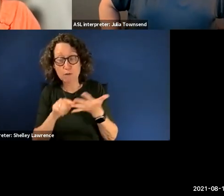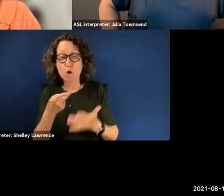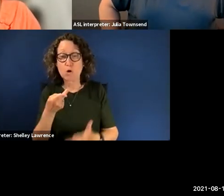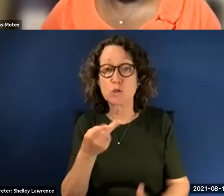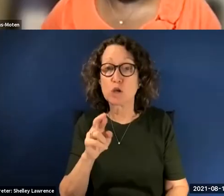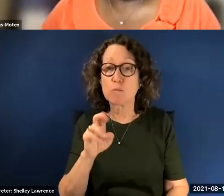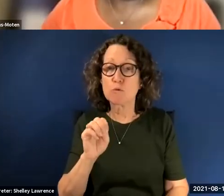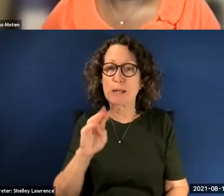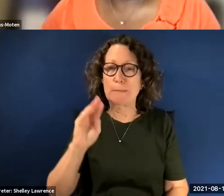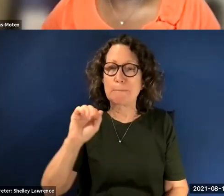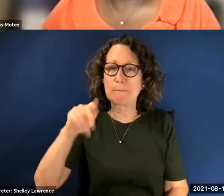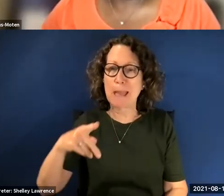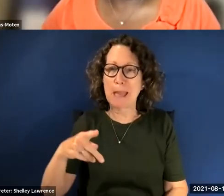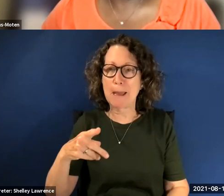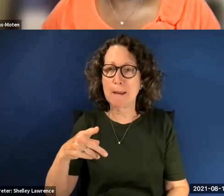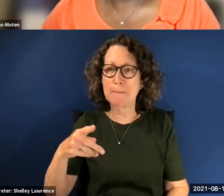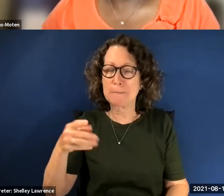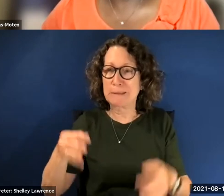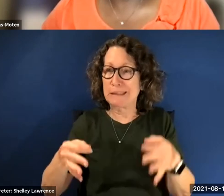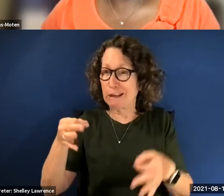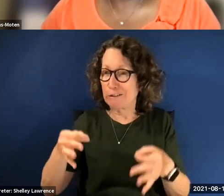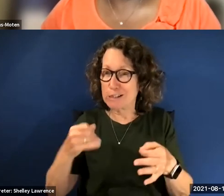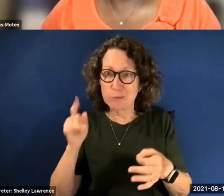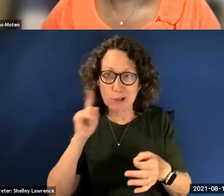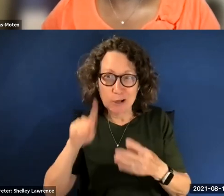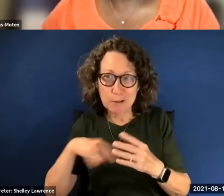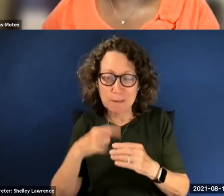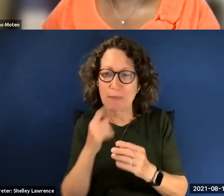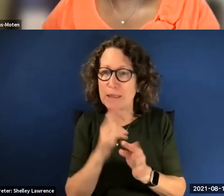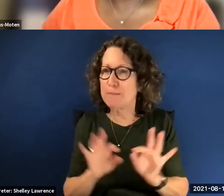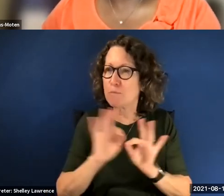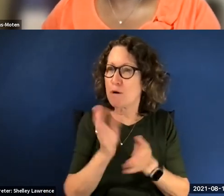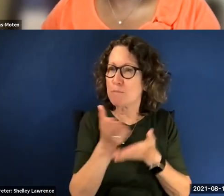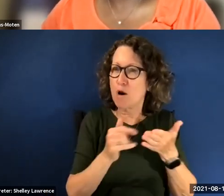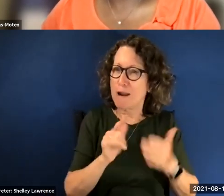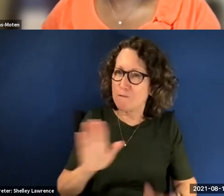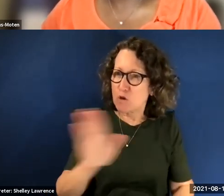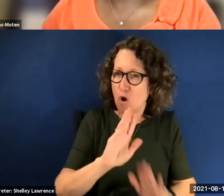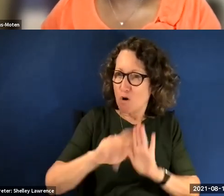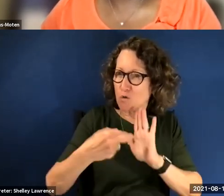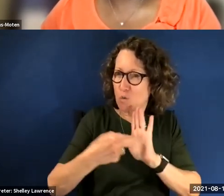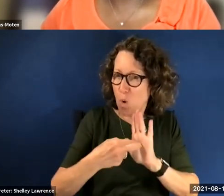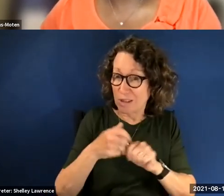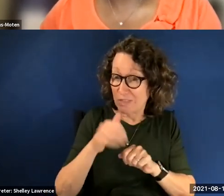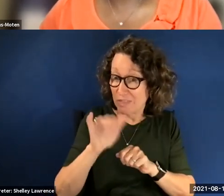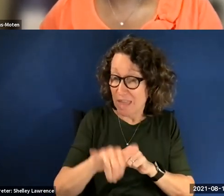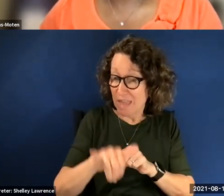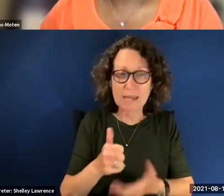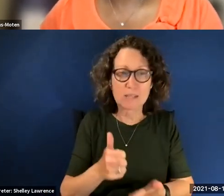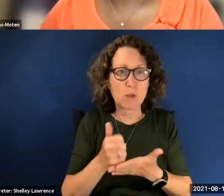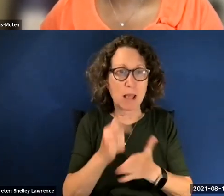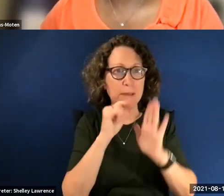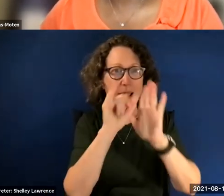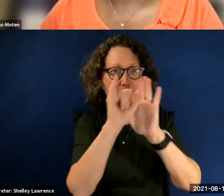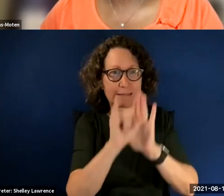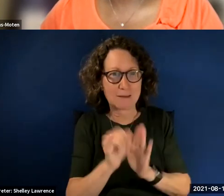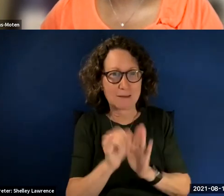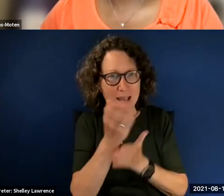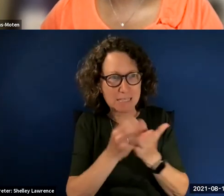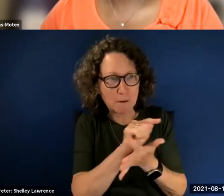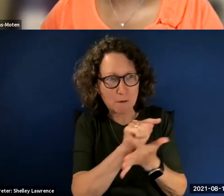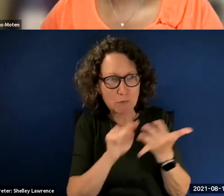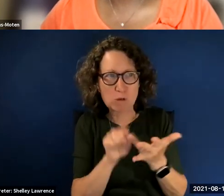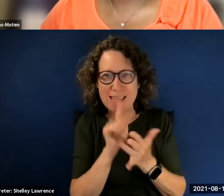hearings that I was telling you about, the important part of your role in this is to help identify some of those that are